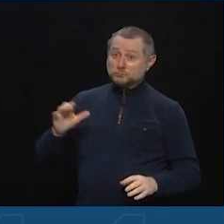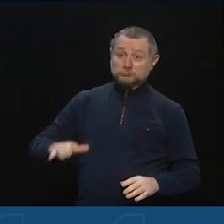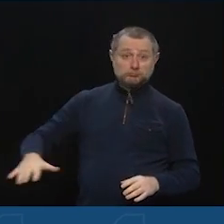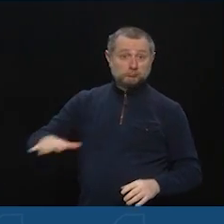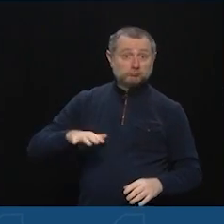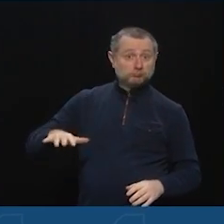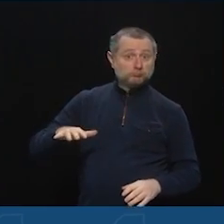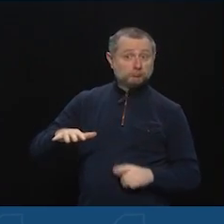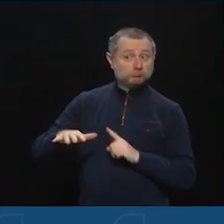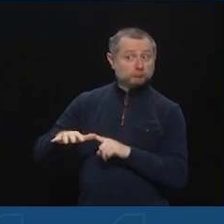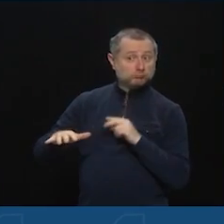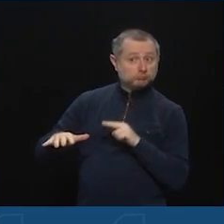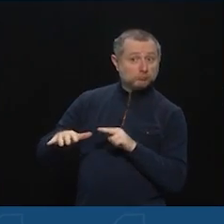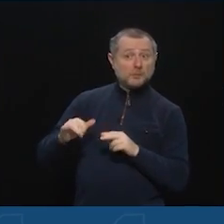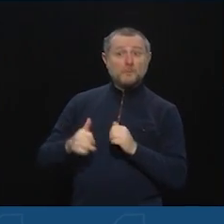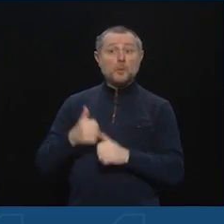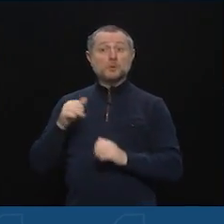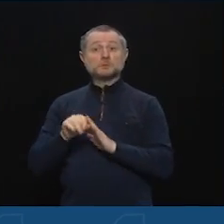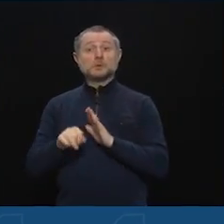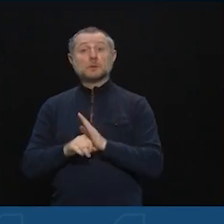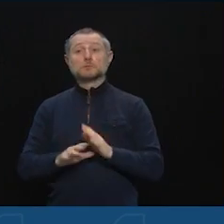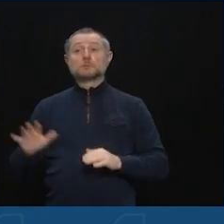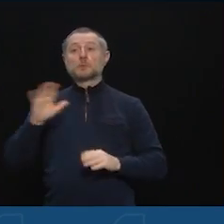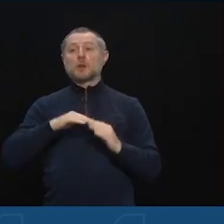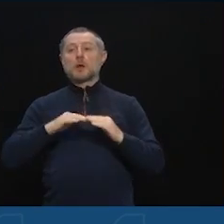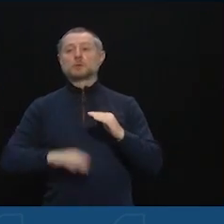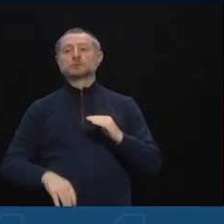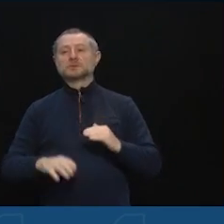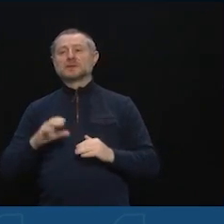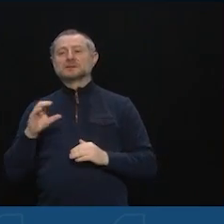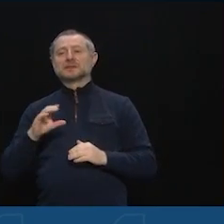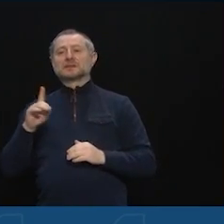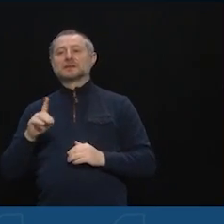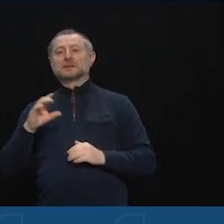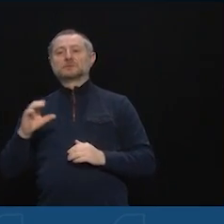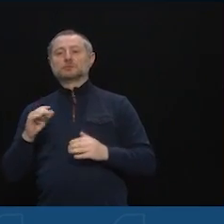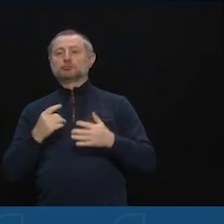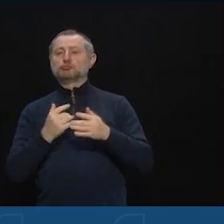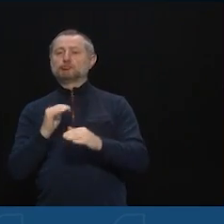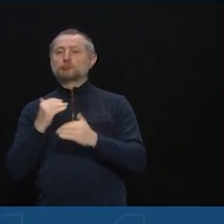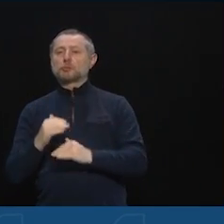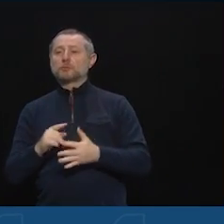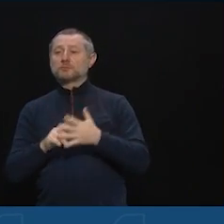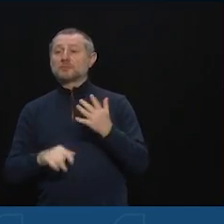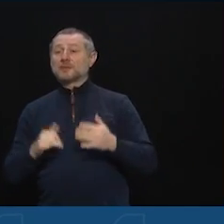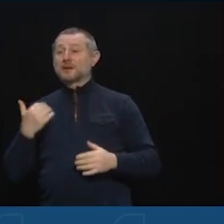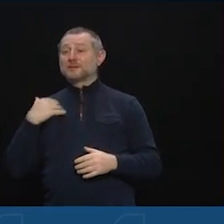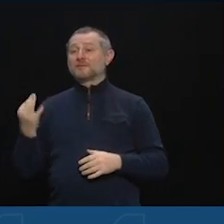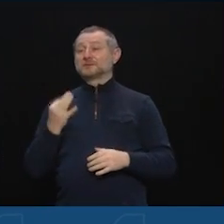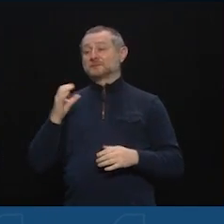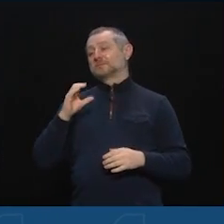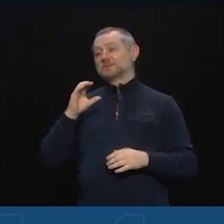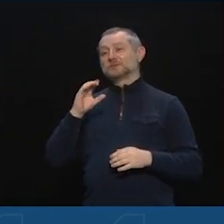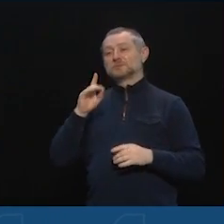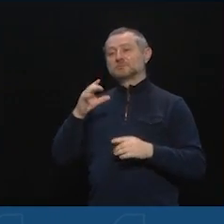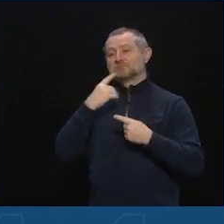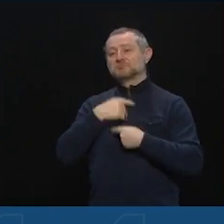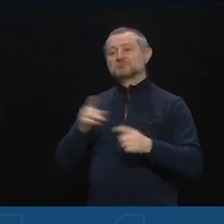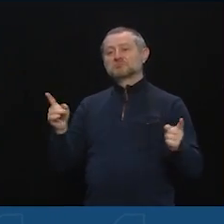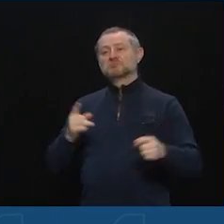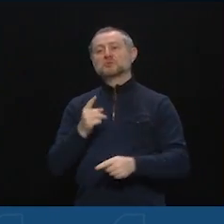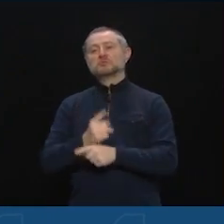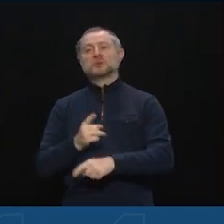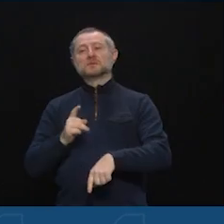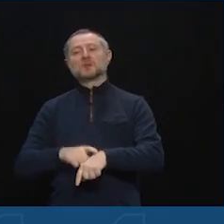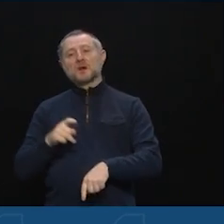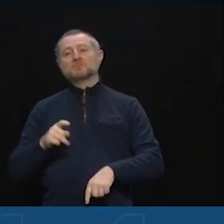the vast majority of the state is below the CDC requirements, and the CDC came out last Friday, I think that's a logical connection to make